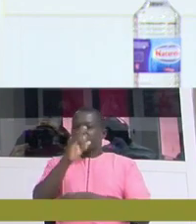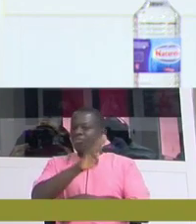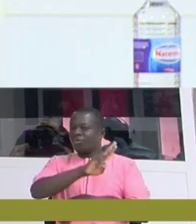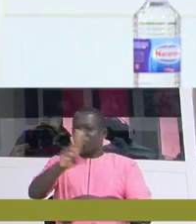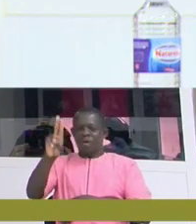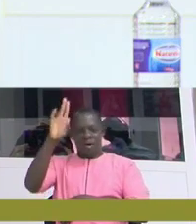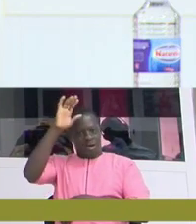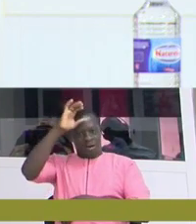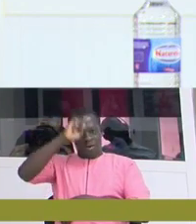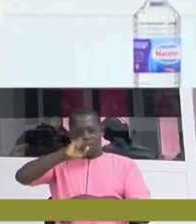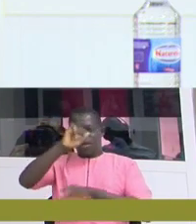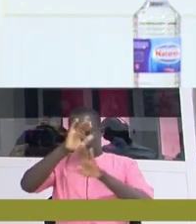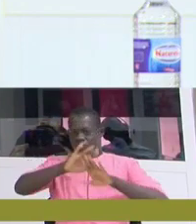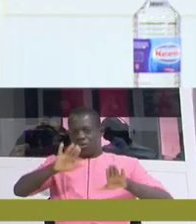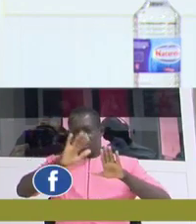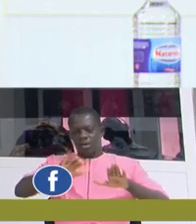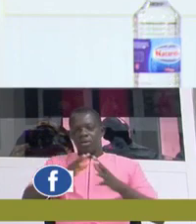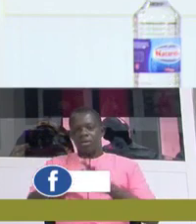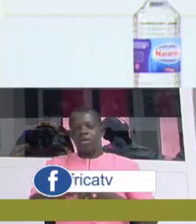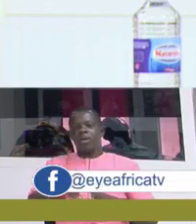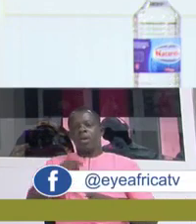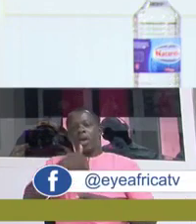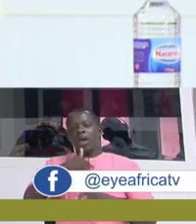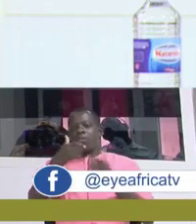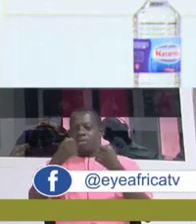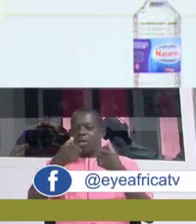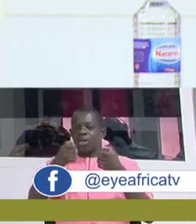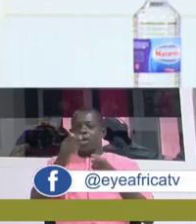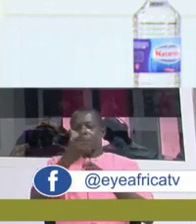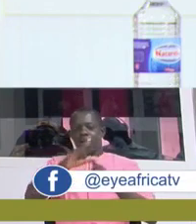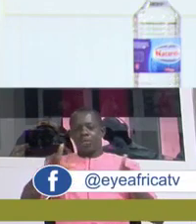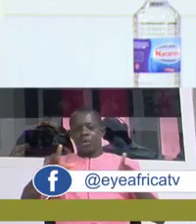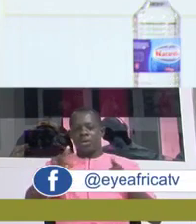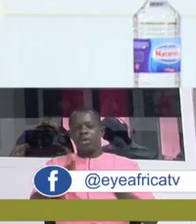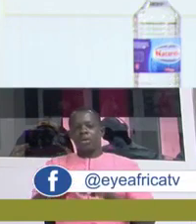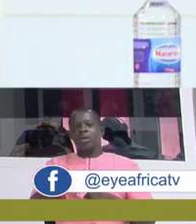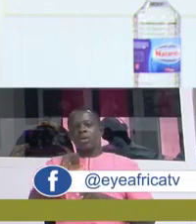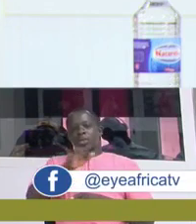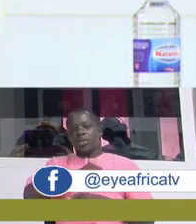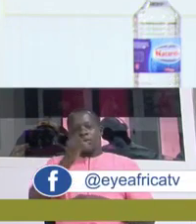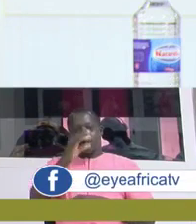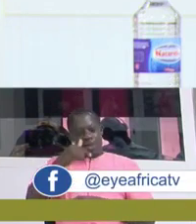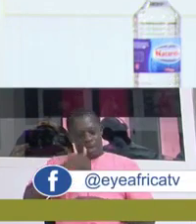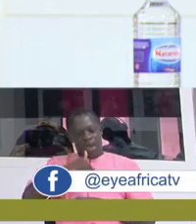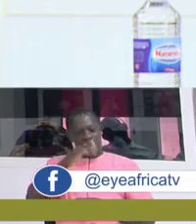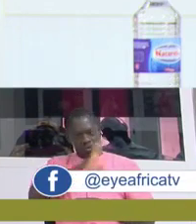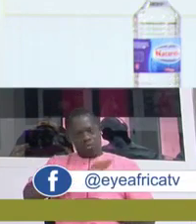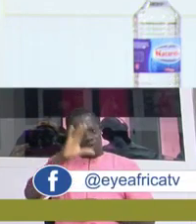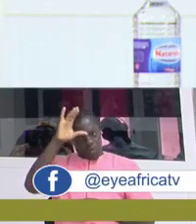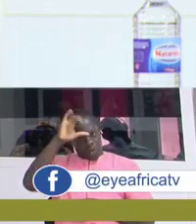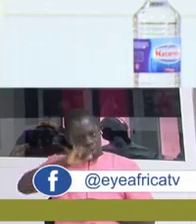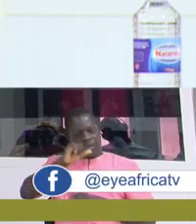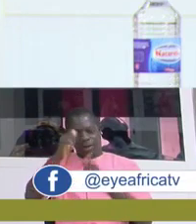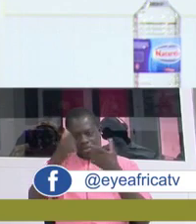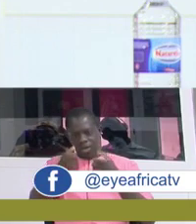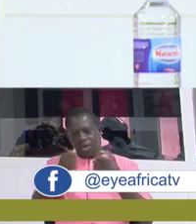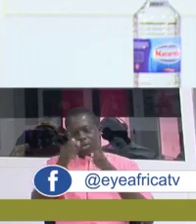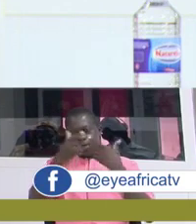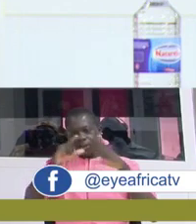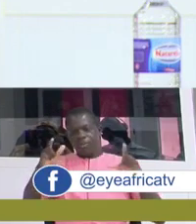don't understand. Kaya nje manding. I said to him, I am Mandinga. Konye nta fana ngamandika kamo e le. He said to me, I too speak Mandinga.